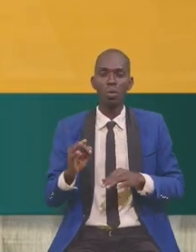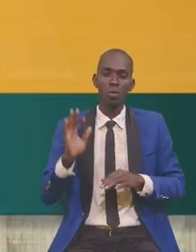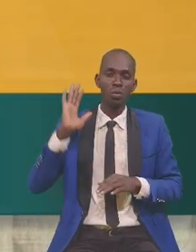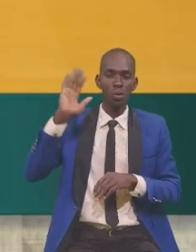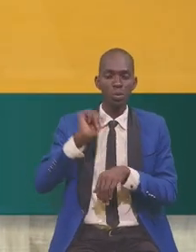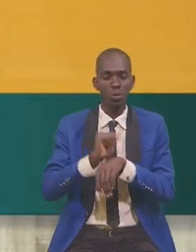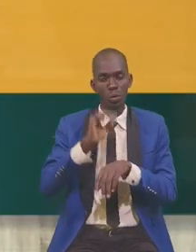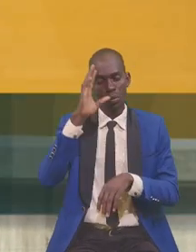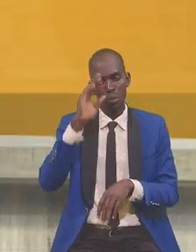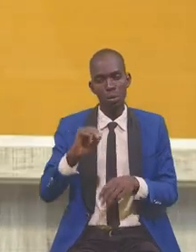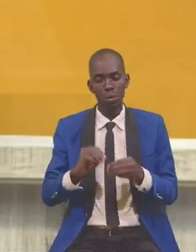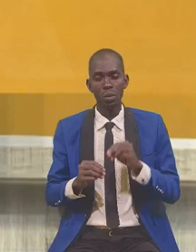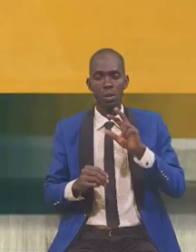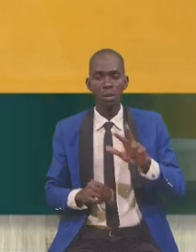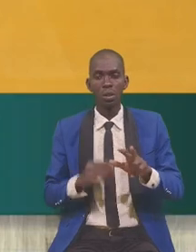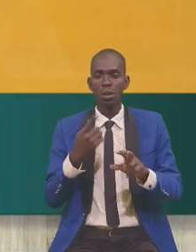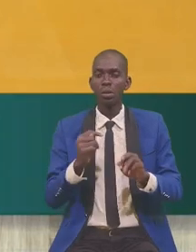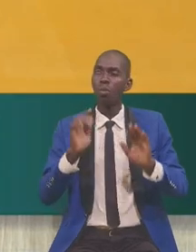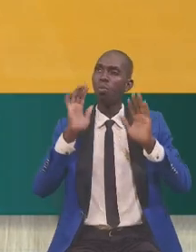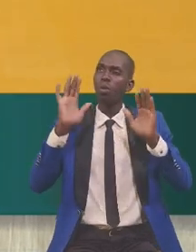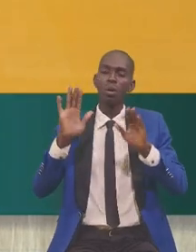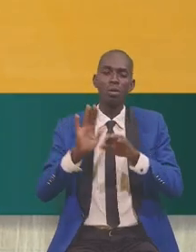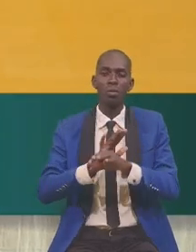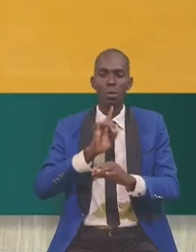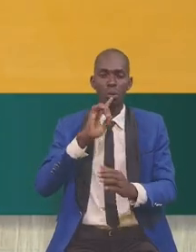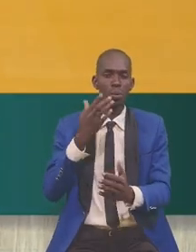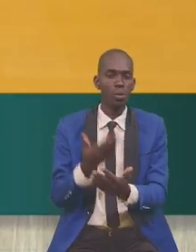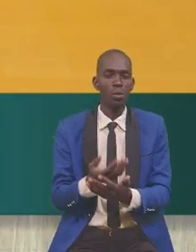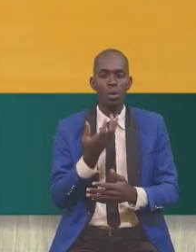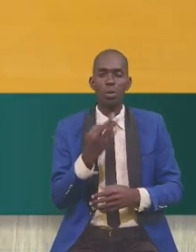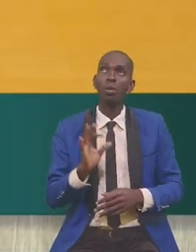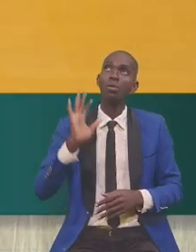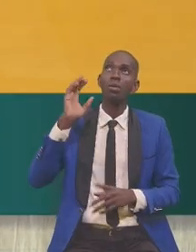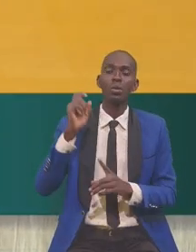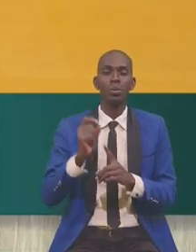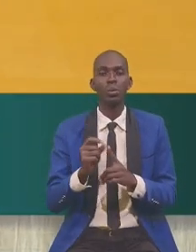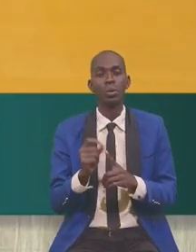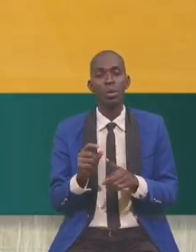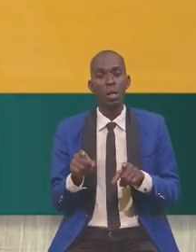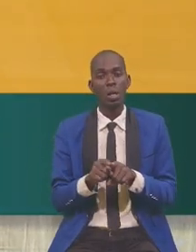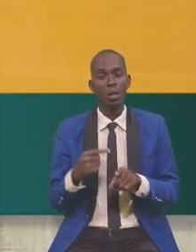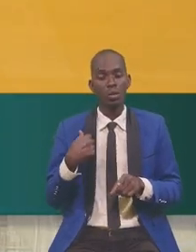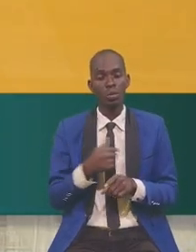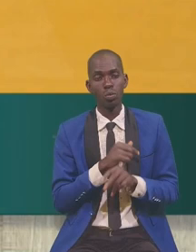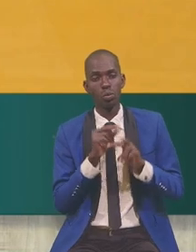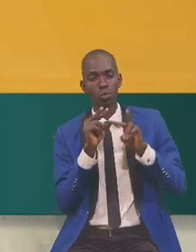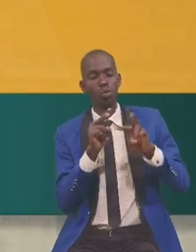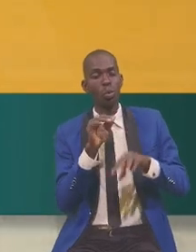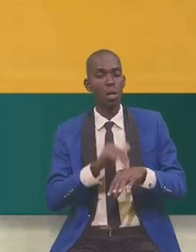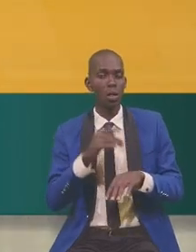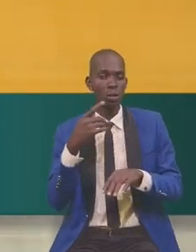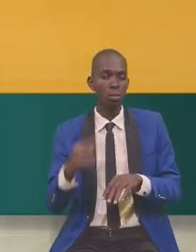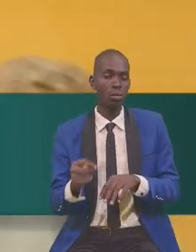is the wonderful confirmation of his word. As we look at the predictions, as we look